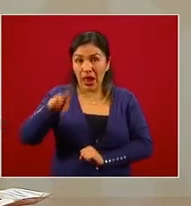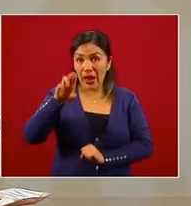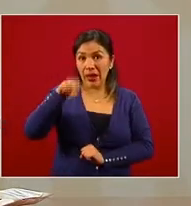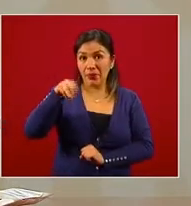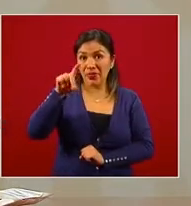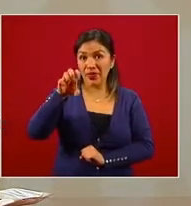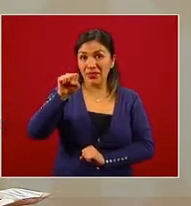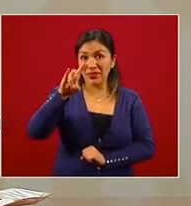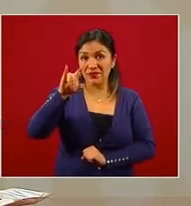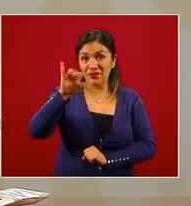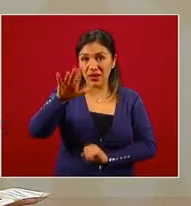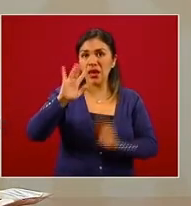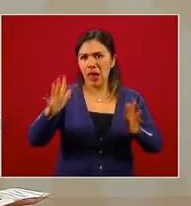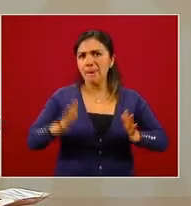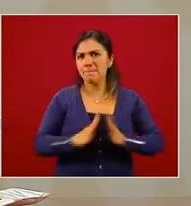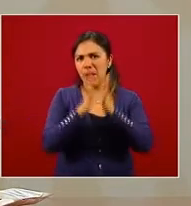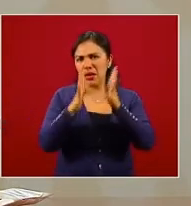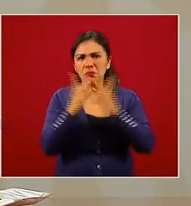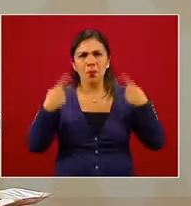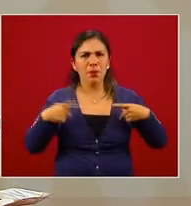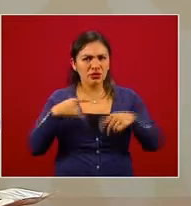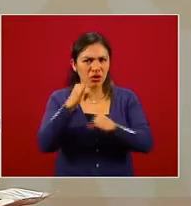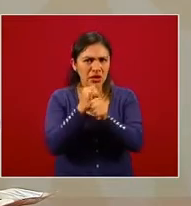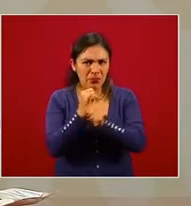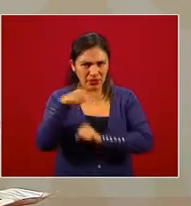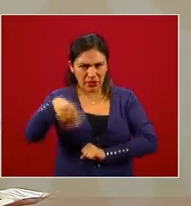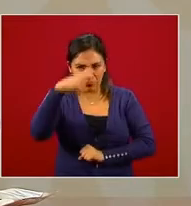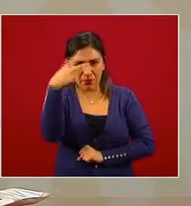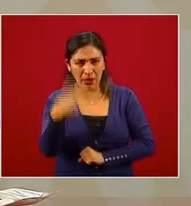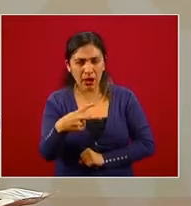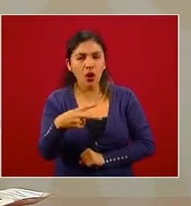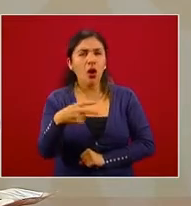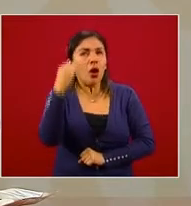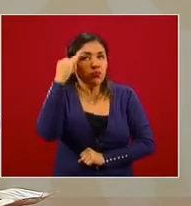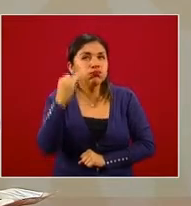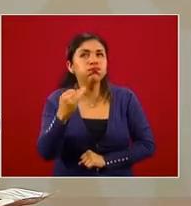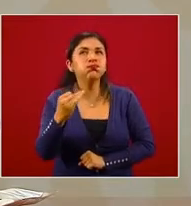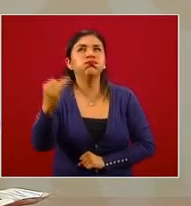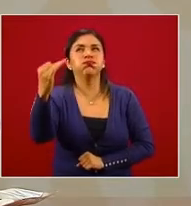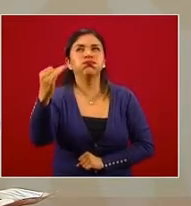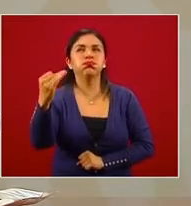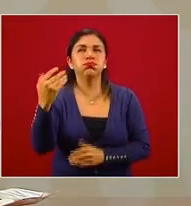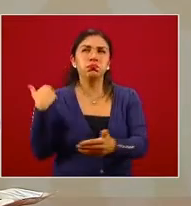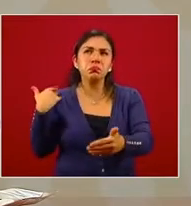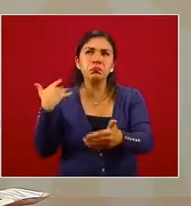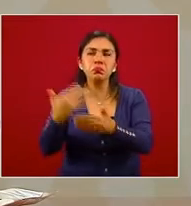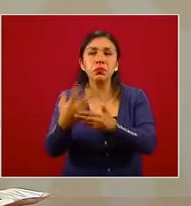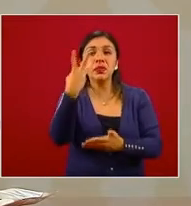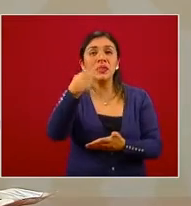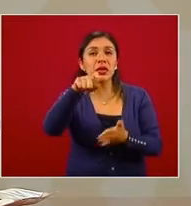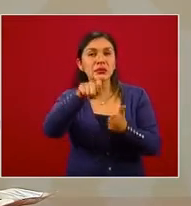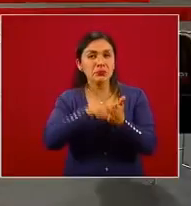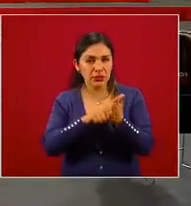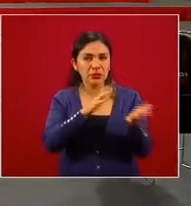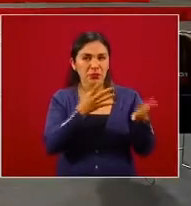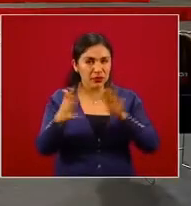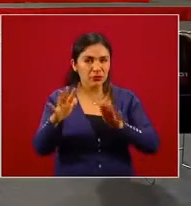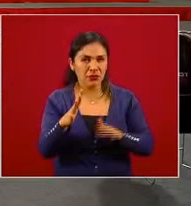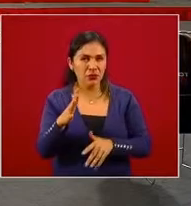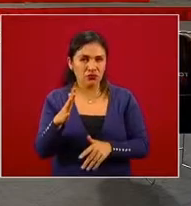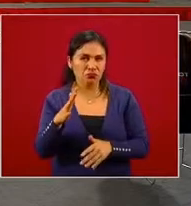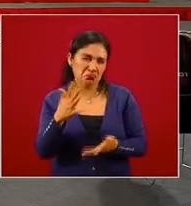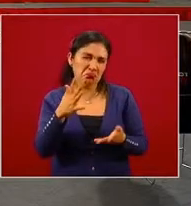for remdesivir that had researchers that were Mexican as well participating, that lasted